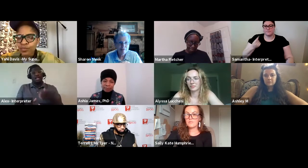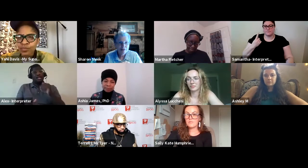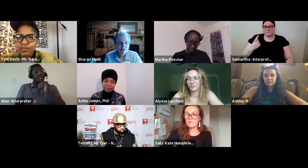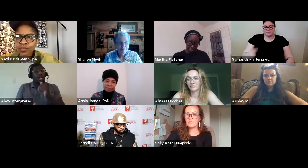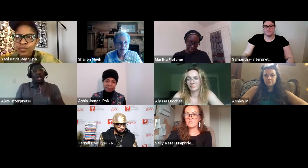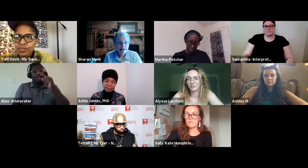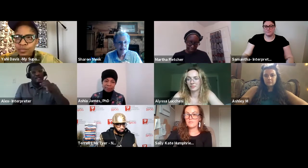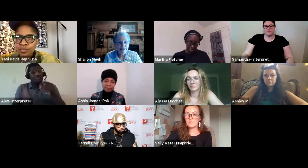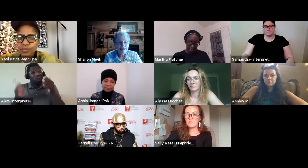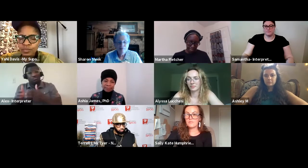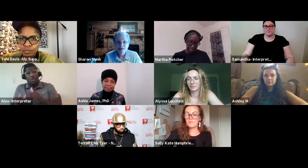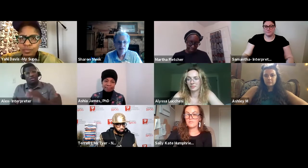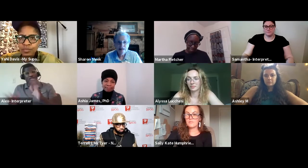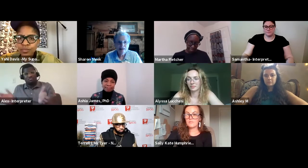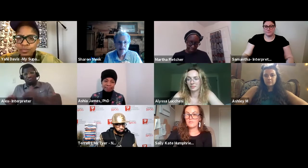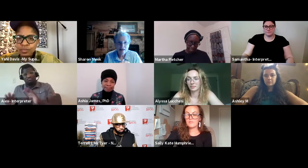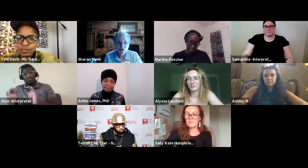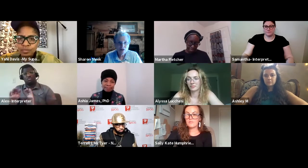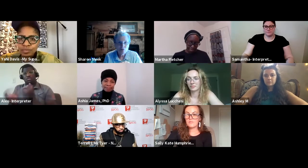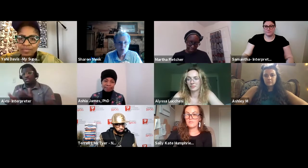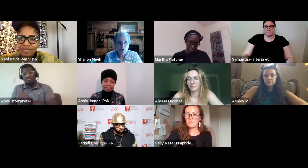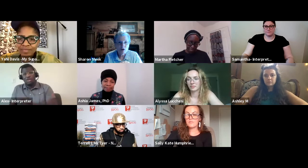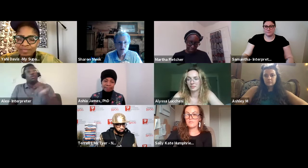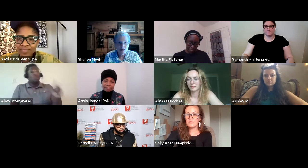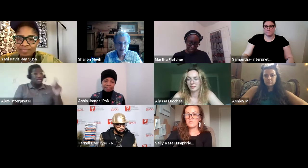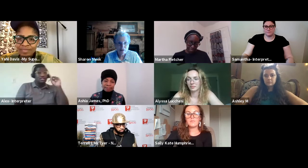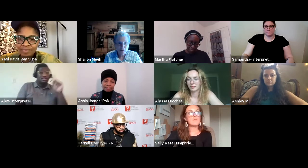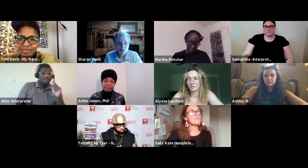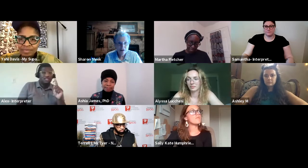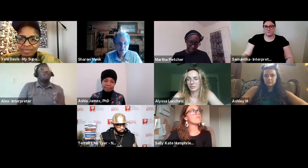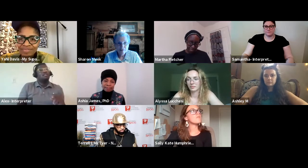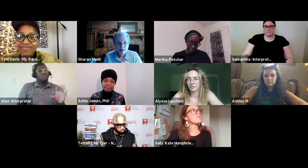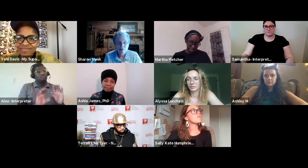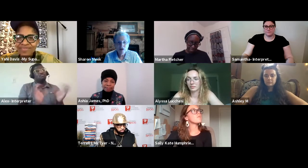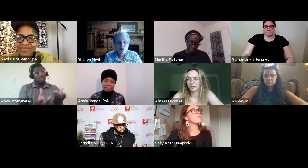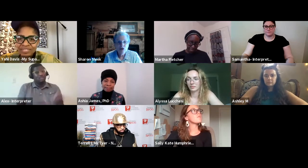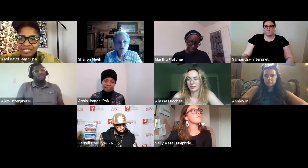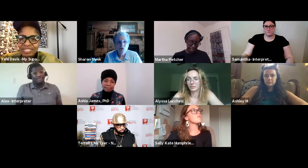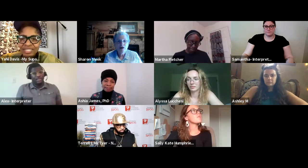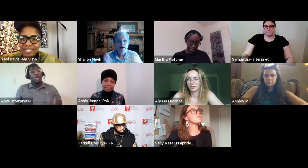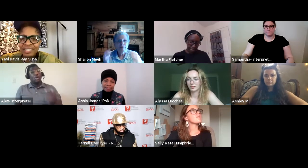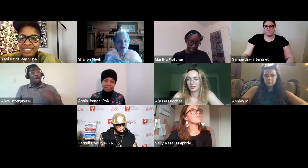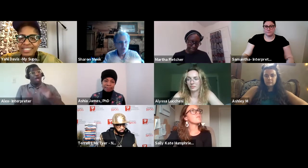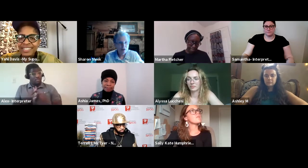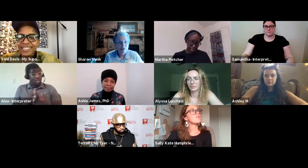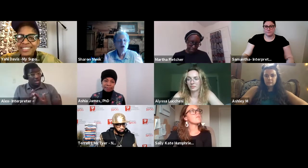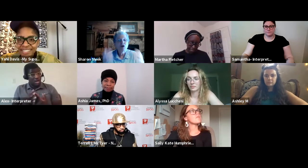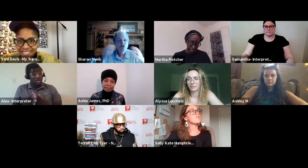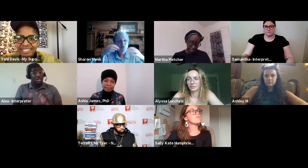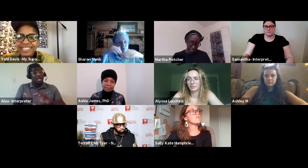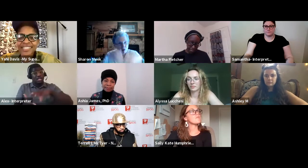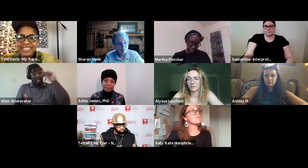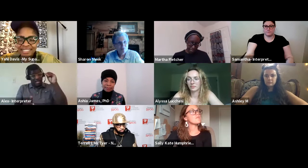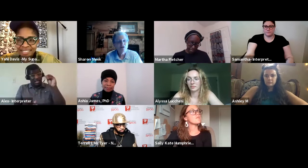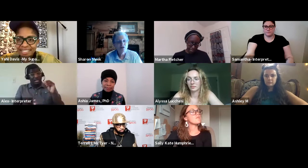Deaf, and I began taking classes for sign language. And because you are enmeshed in it, because